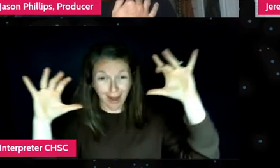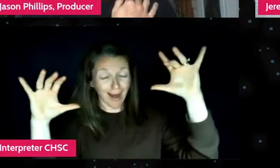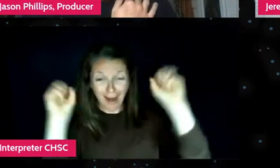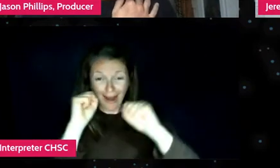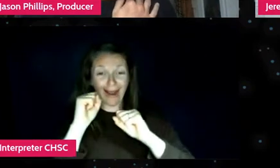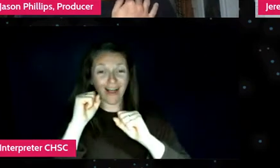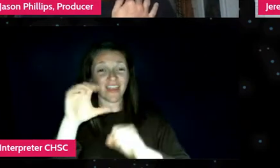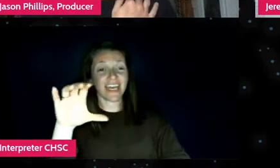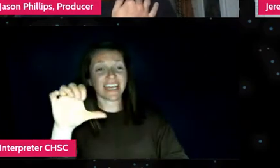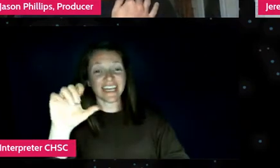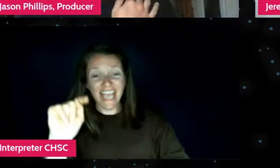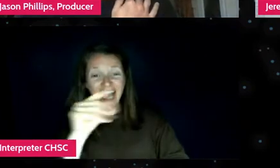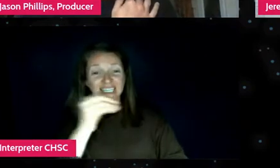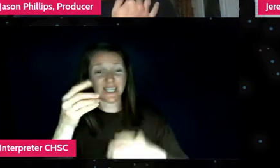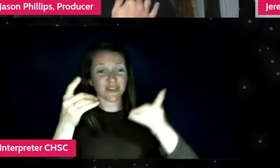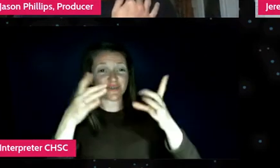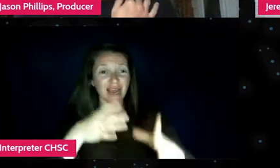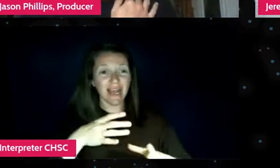director,